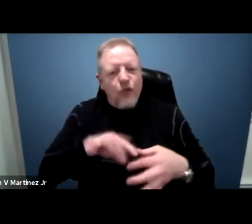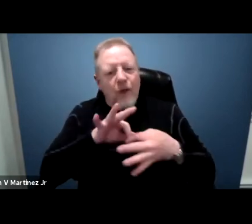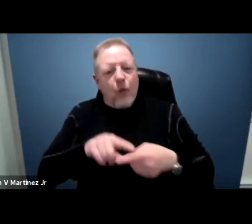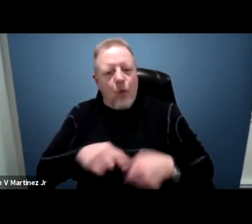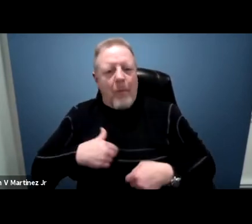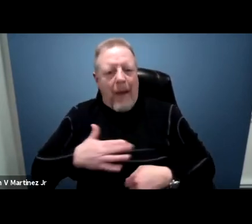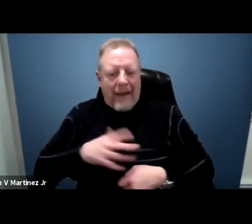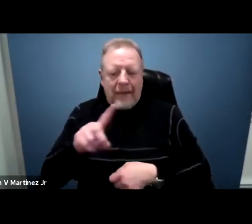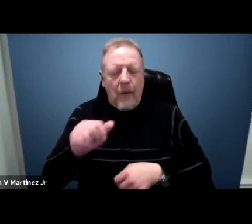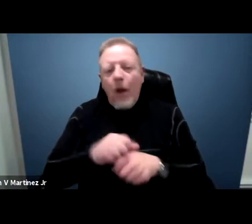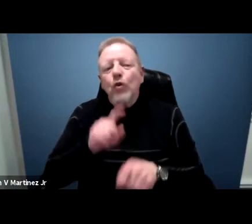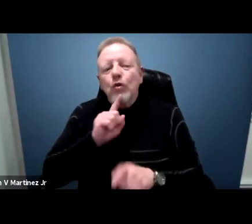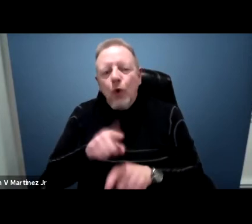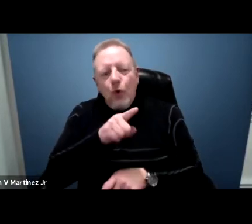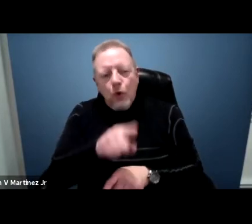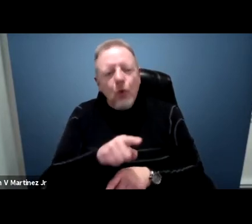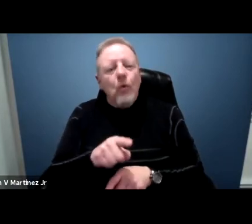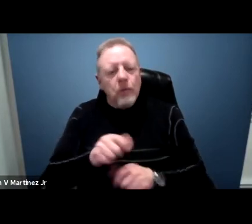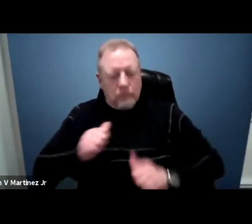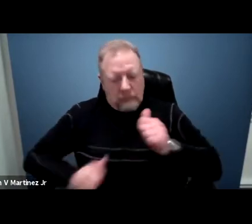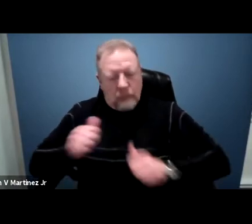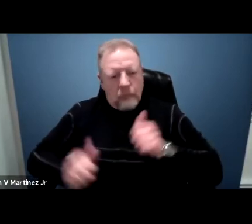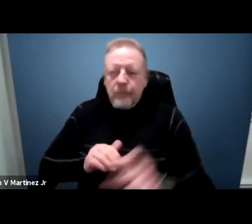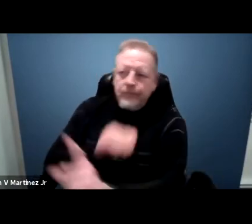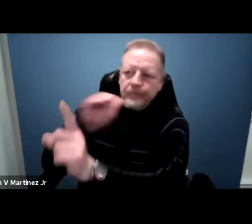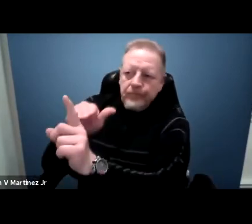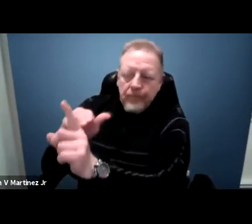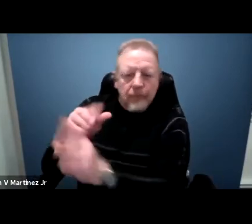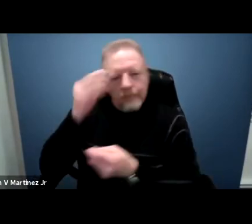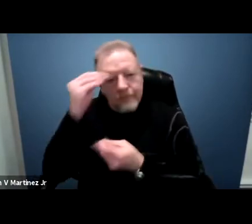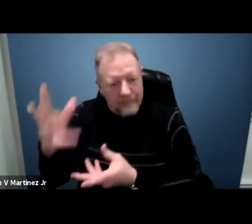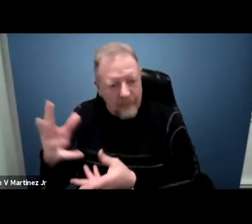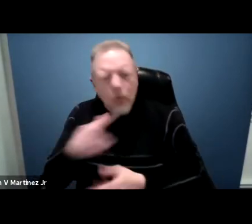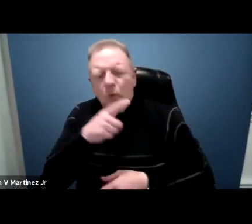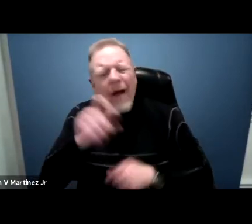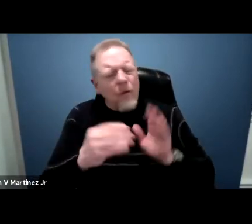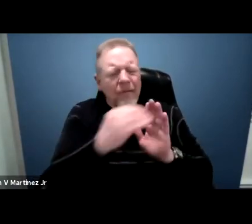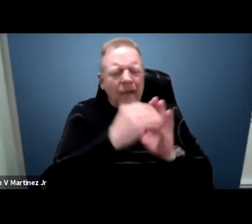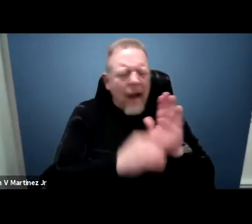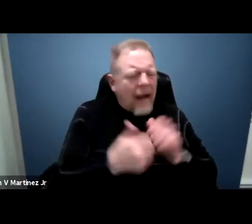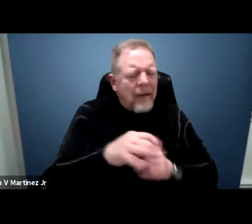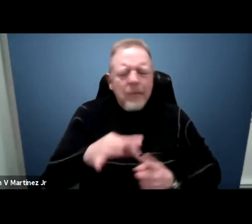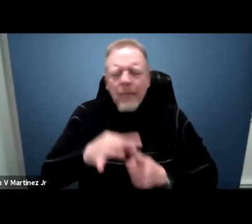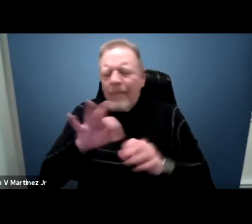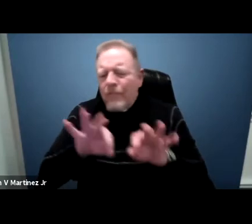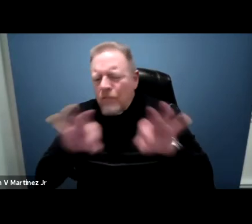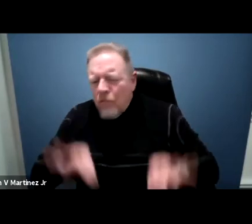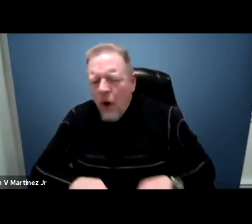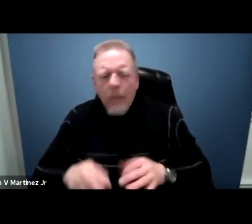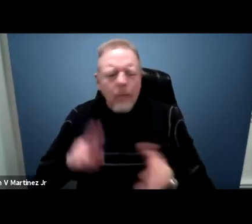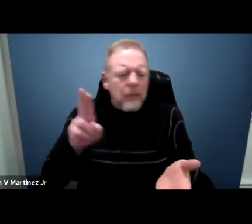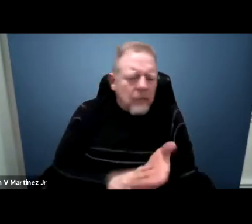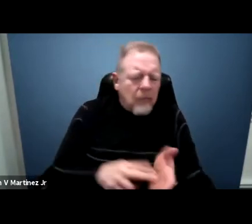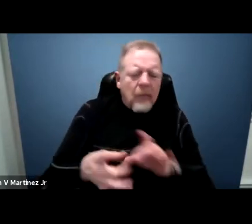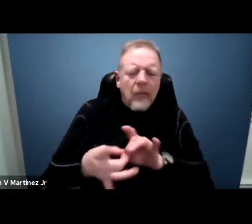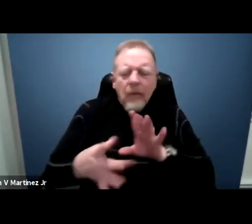sure you communicate to your employer is very important. You don't need to fill out any special forms or releases to